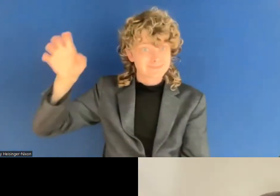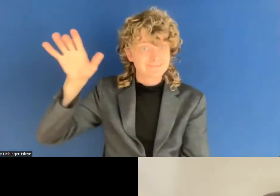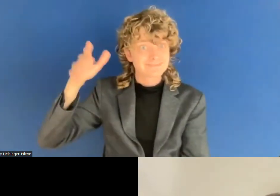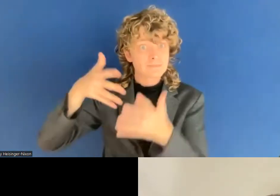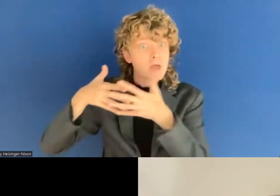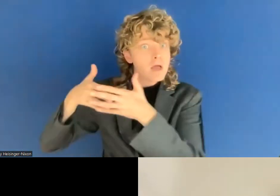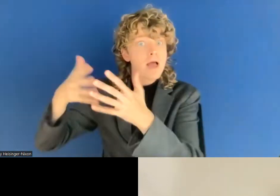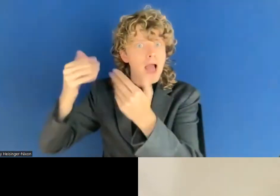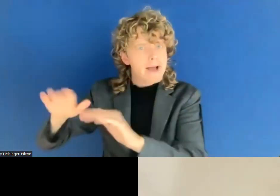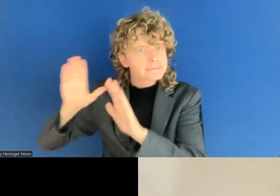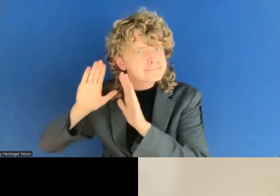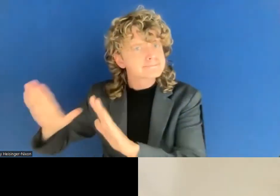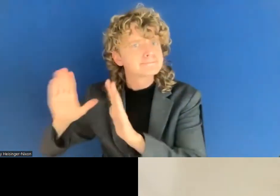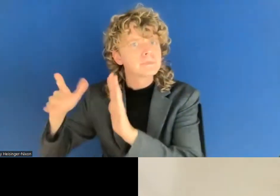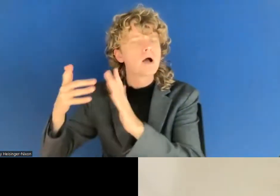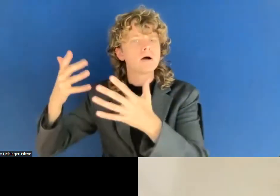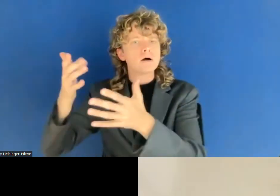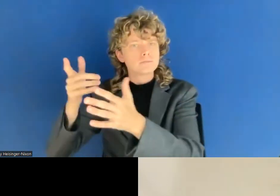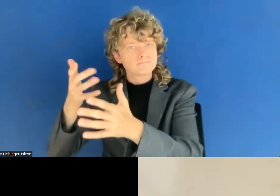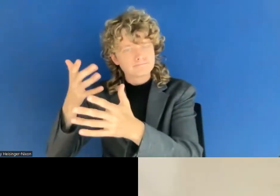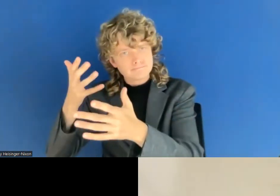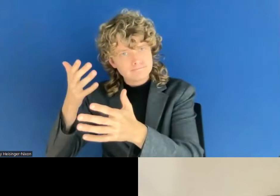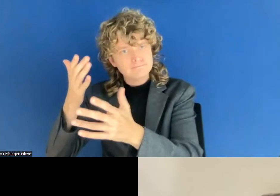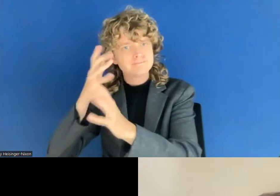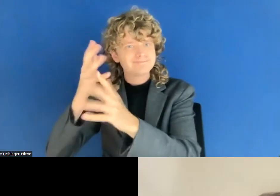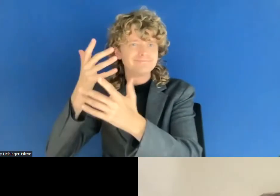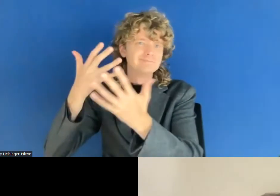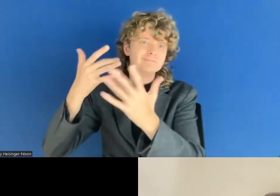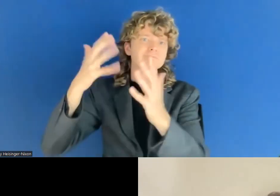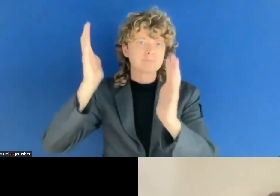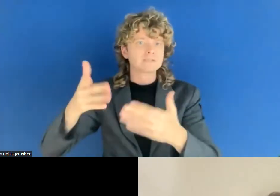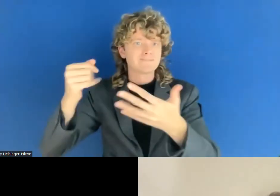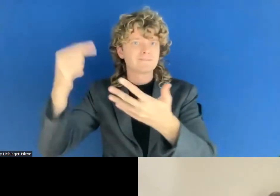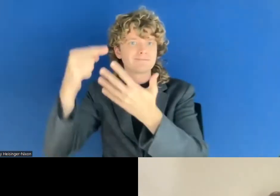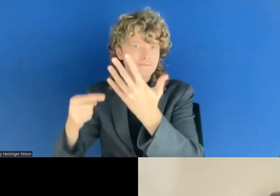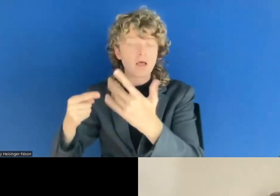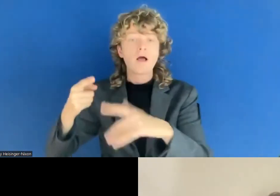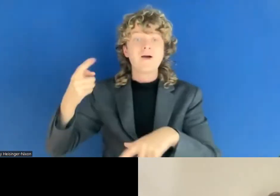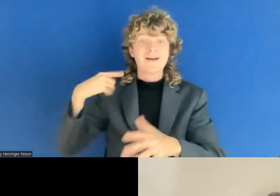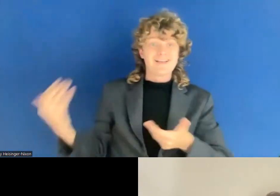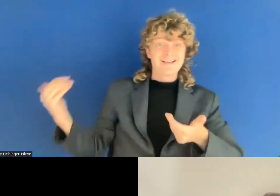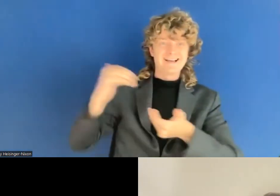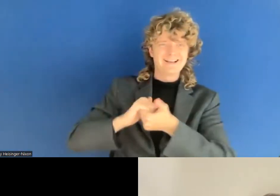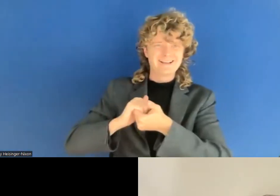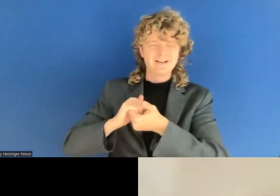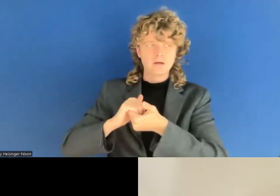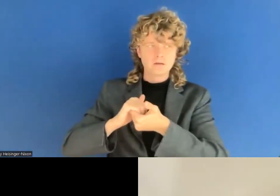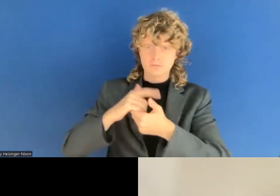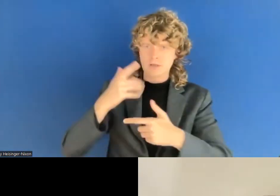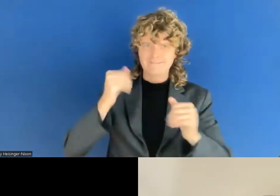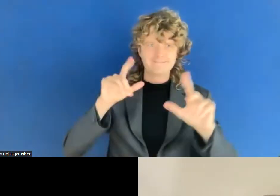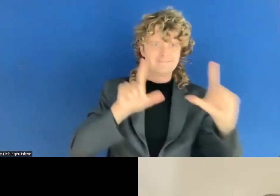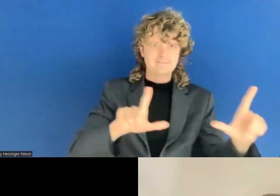if you do, but you are not obligated to do in other regions of the world. So I think the standards